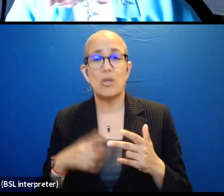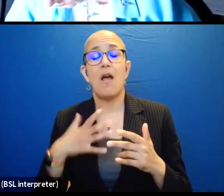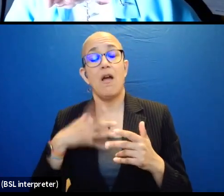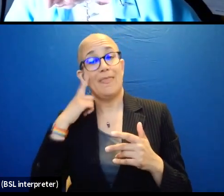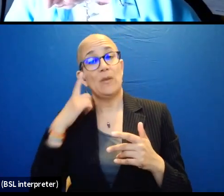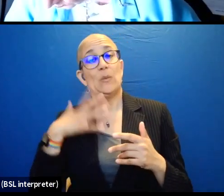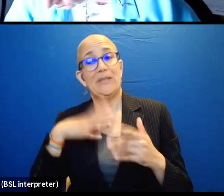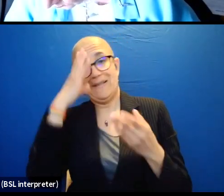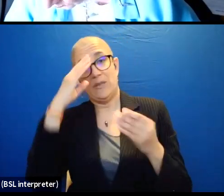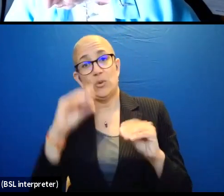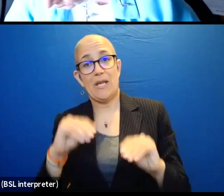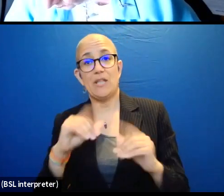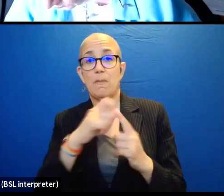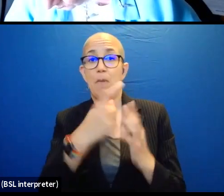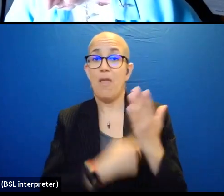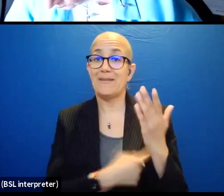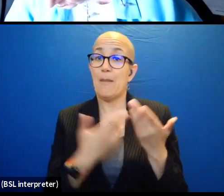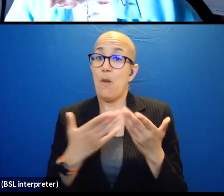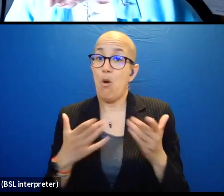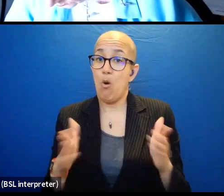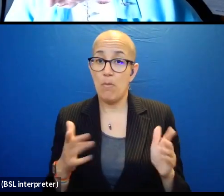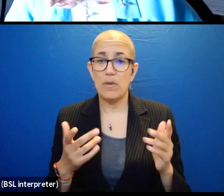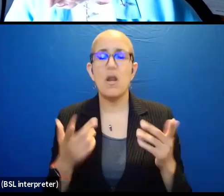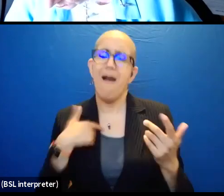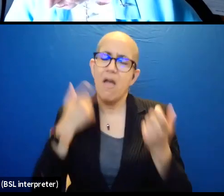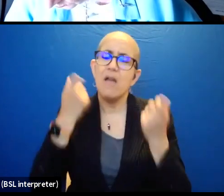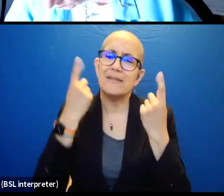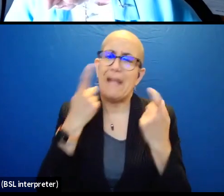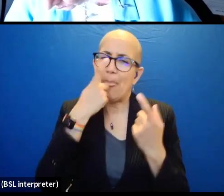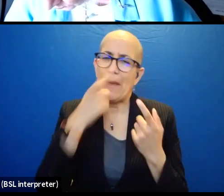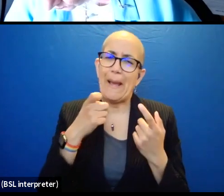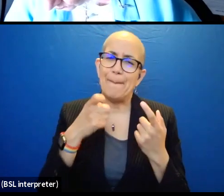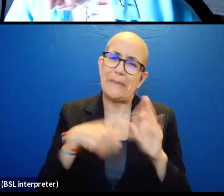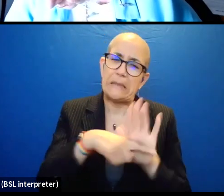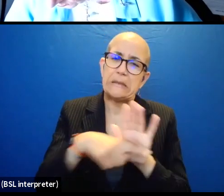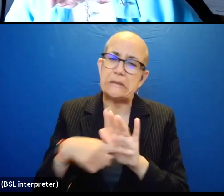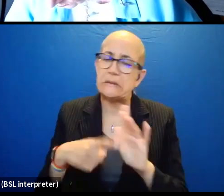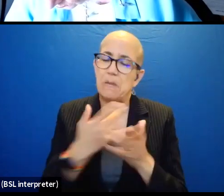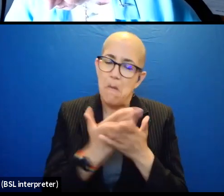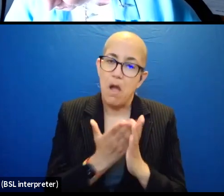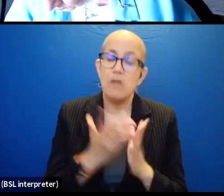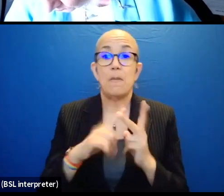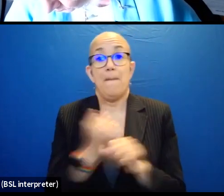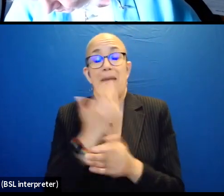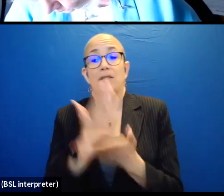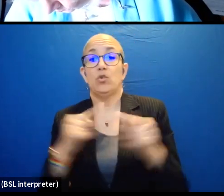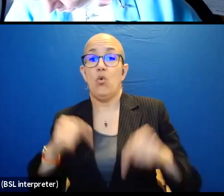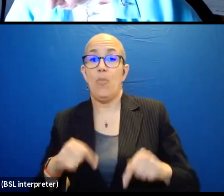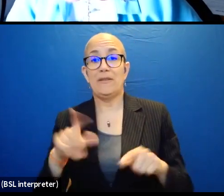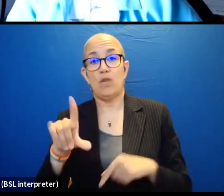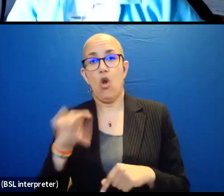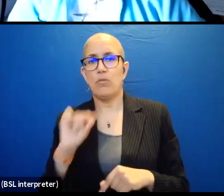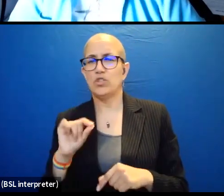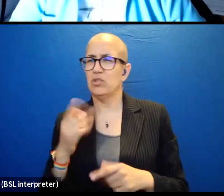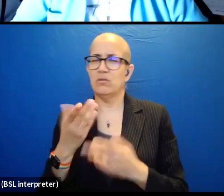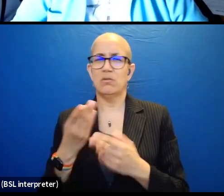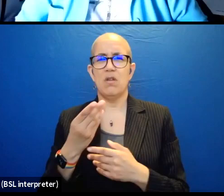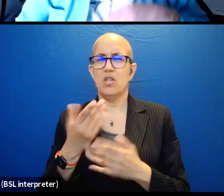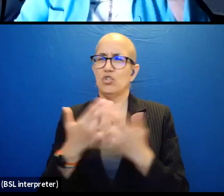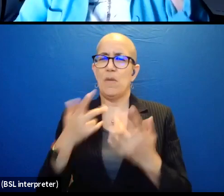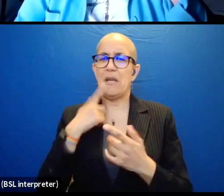this, understanding where there can be downsides, but making sure that this is an option that isn't poo-pooed by so many.